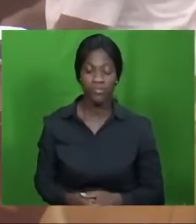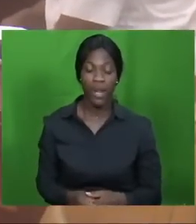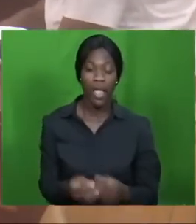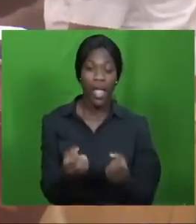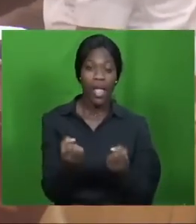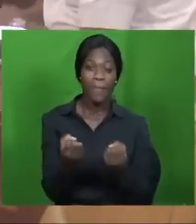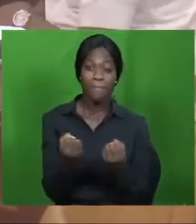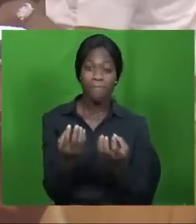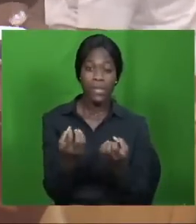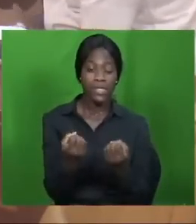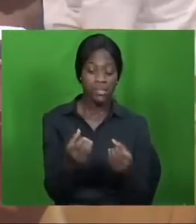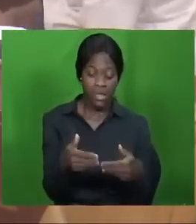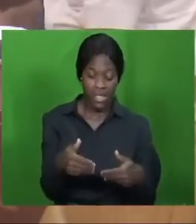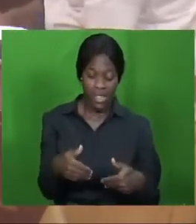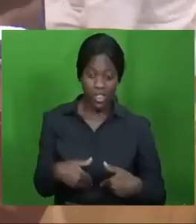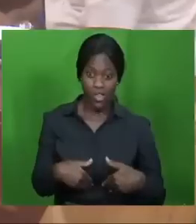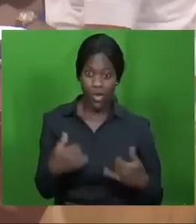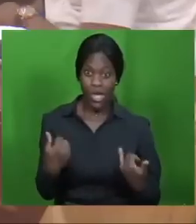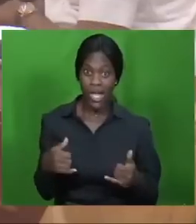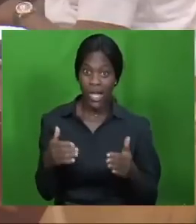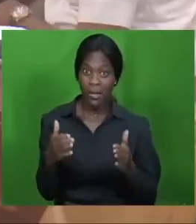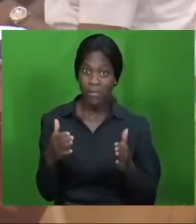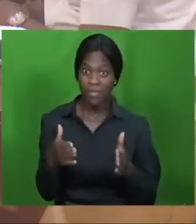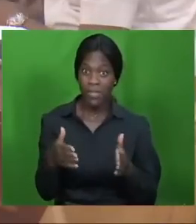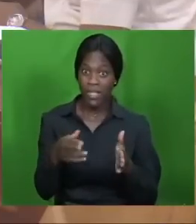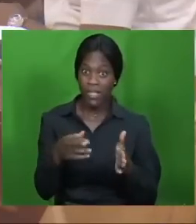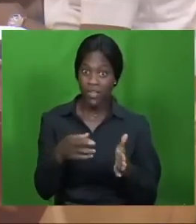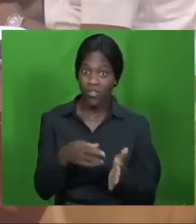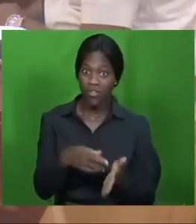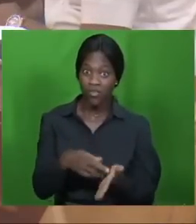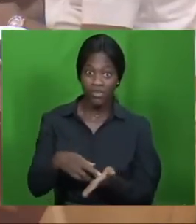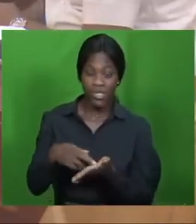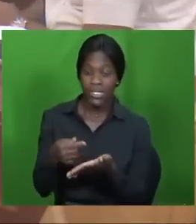young players who represented us